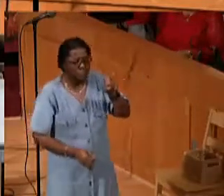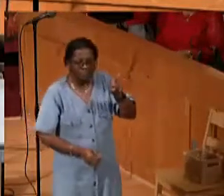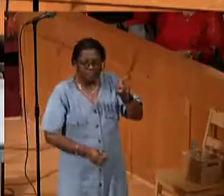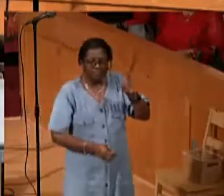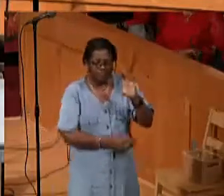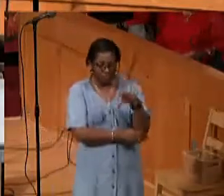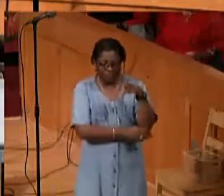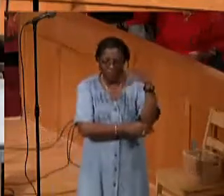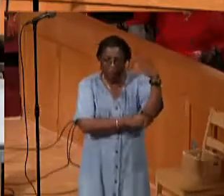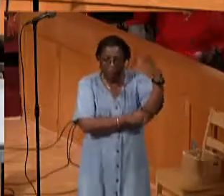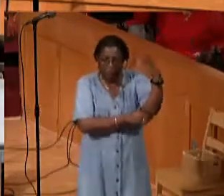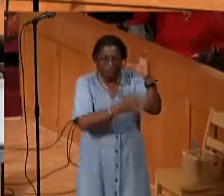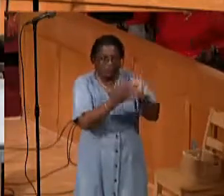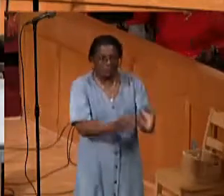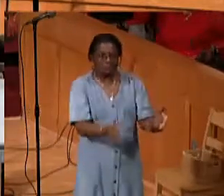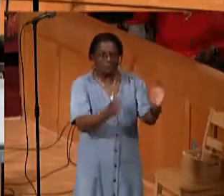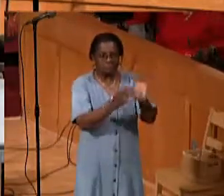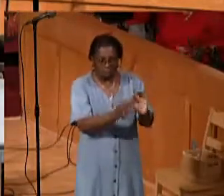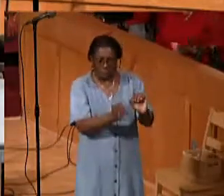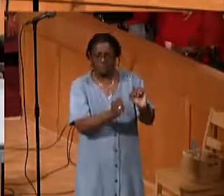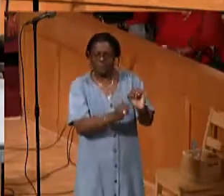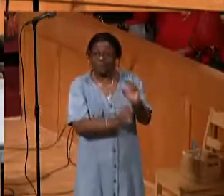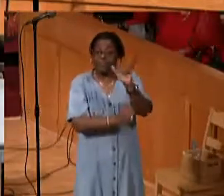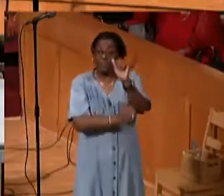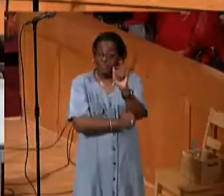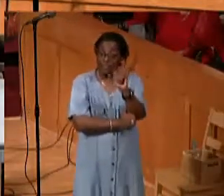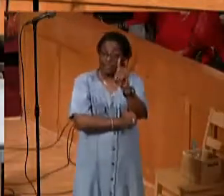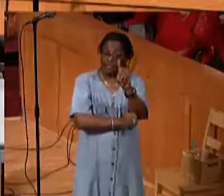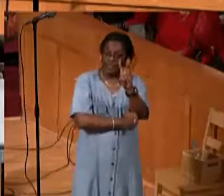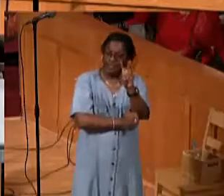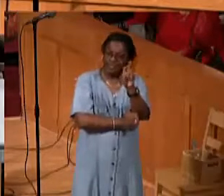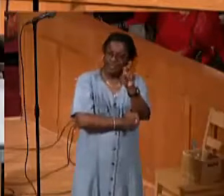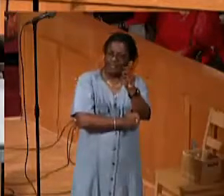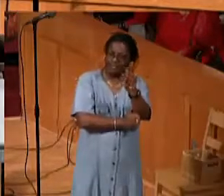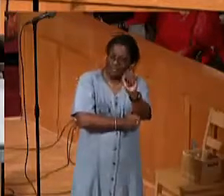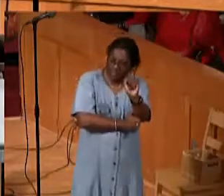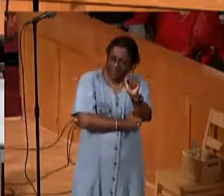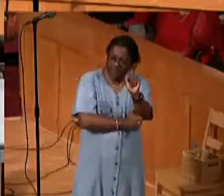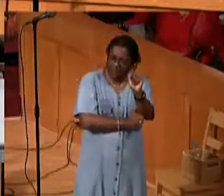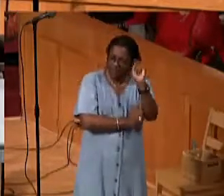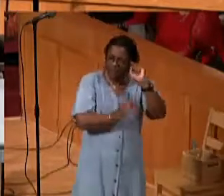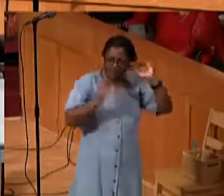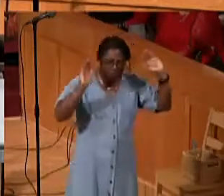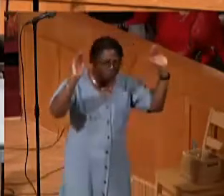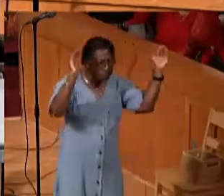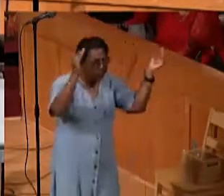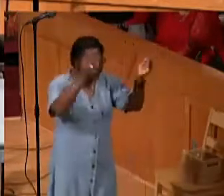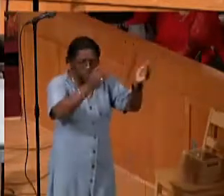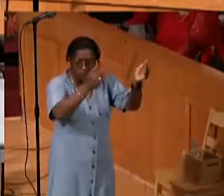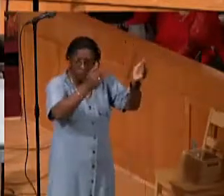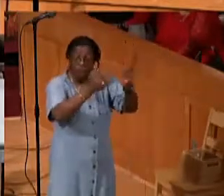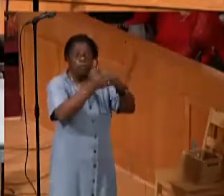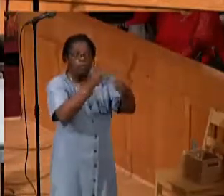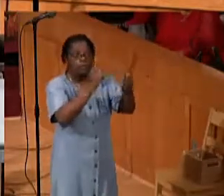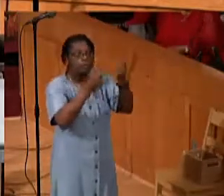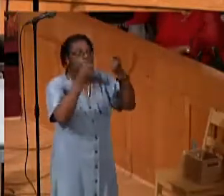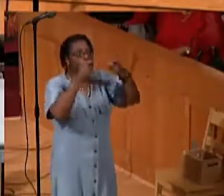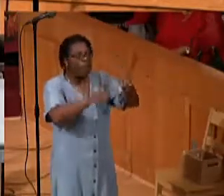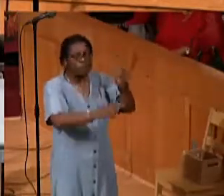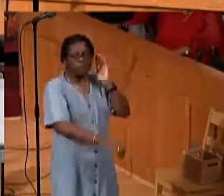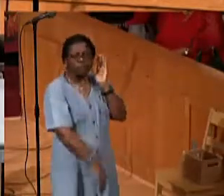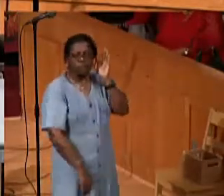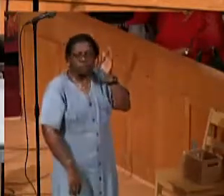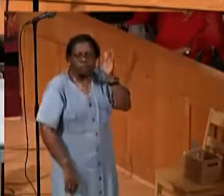story. Advent, y'all, is focusing on what is coming.